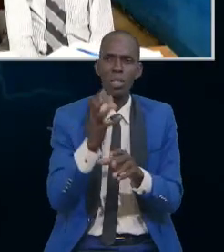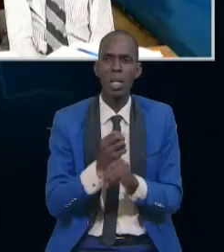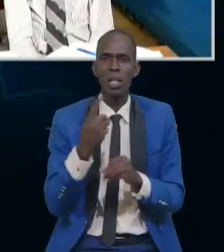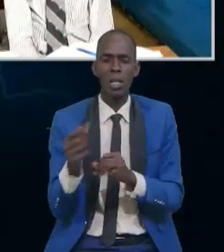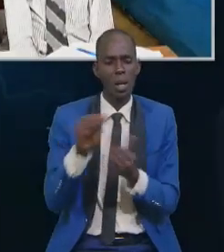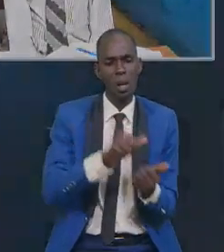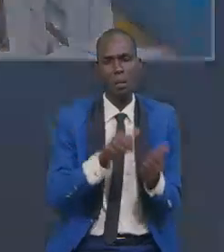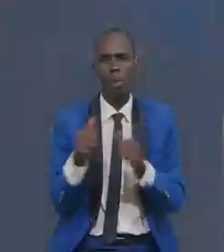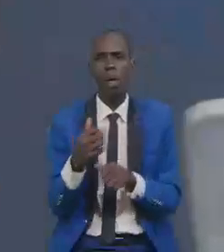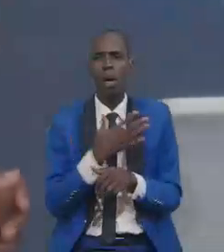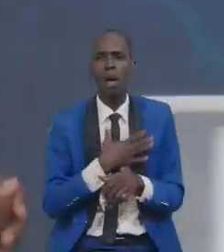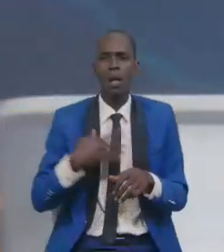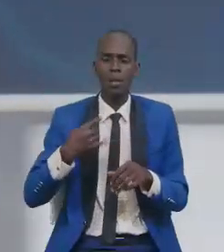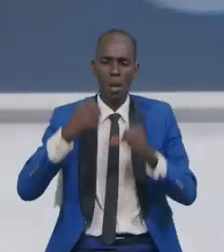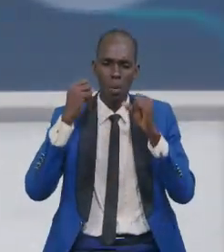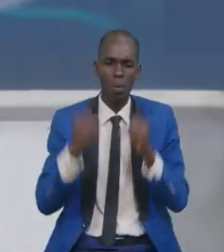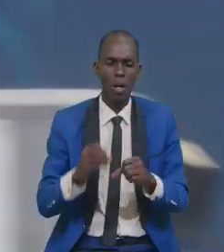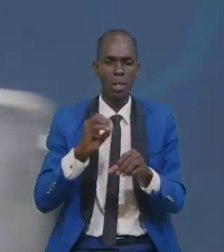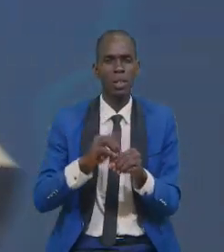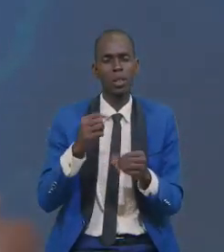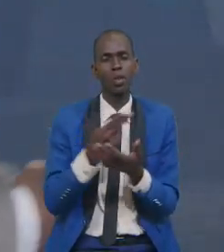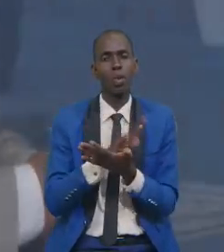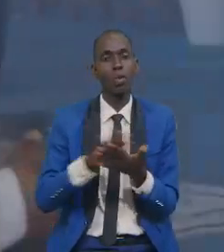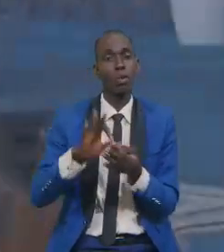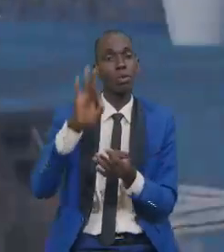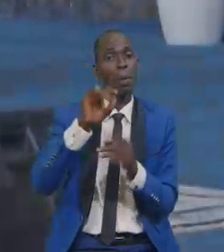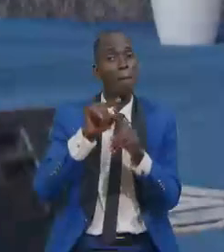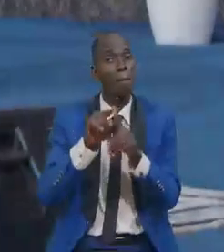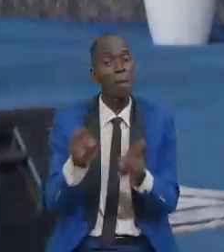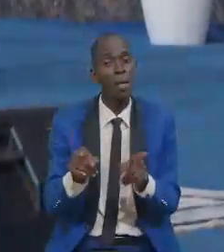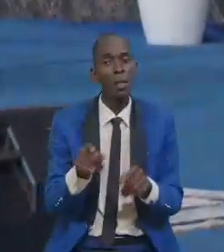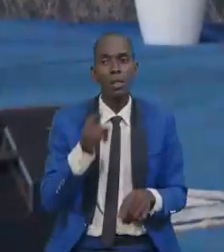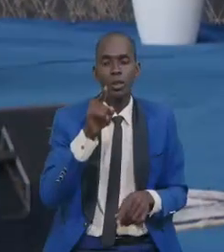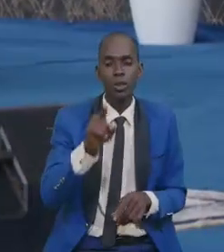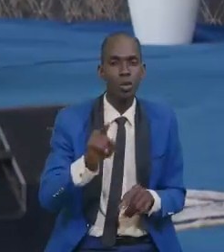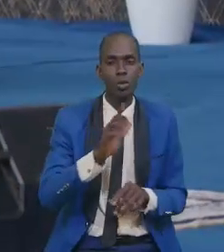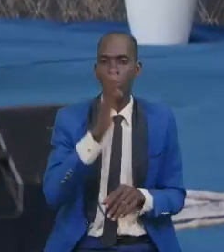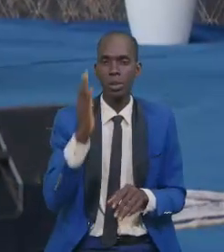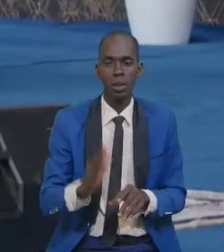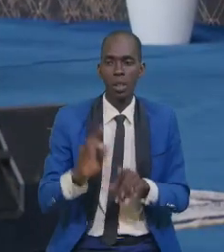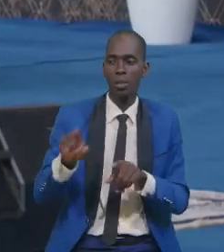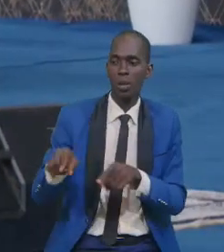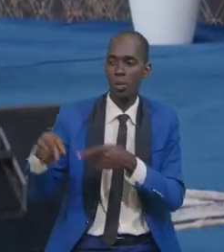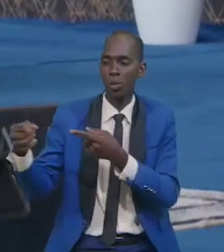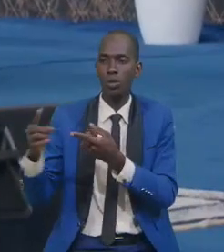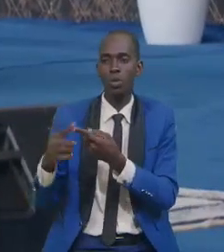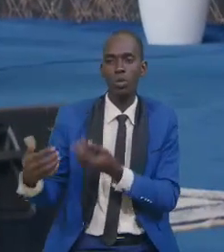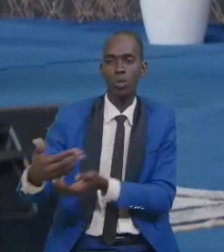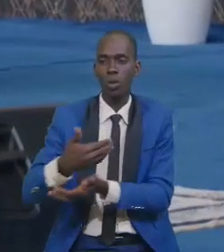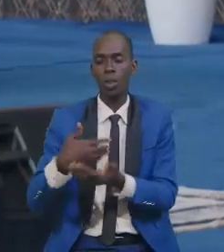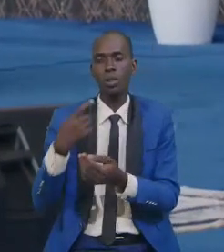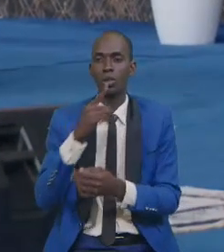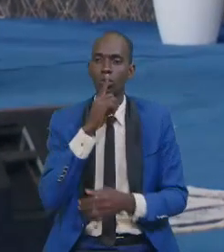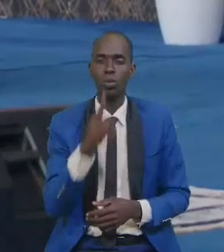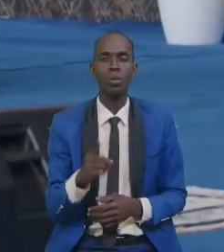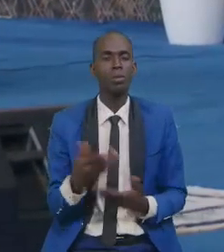the power in the Holy Ghost. But you didn't go to collect the original. After all,